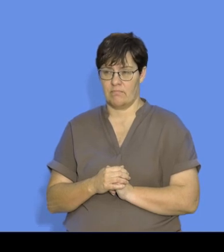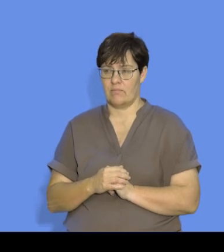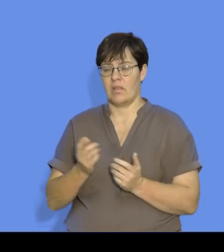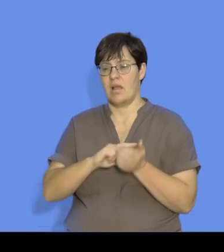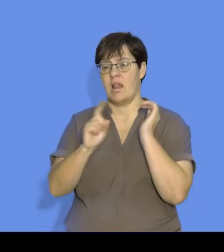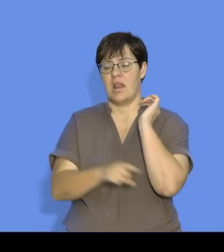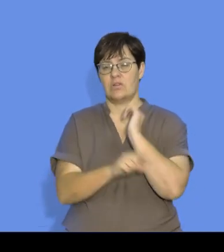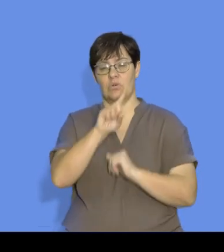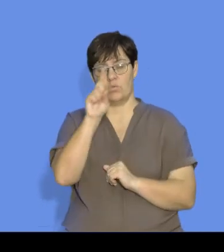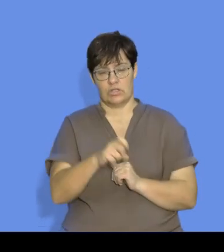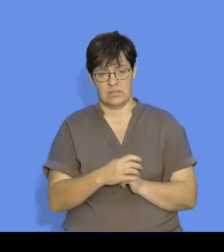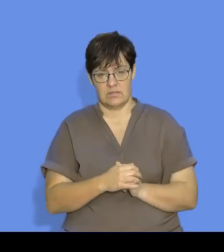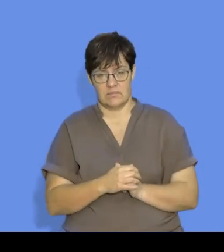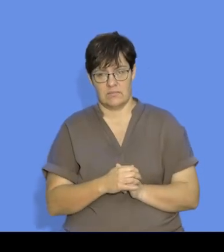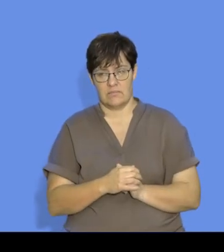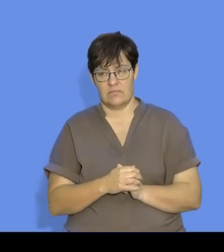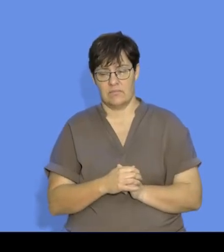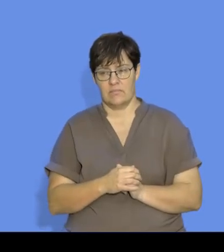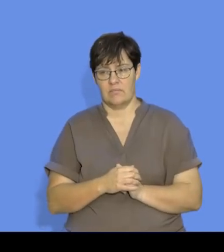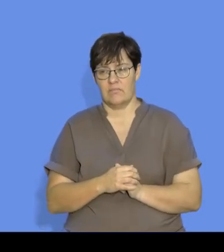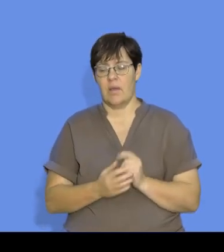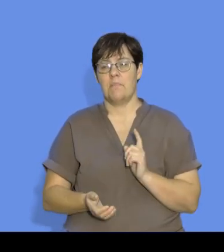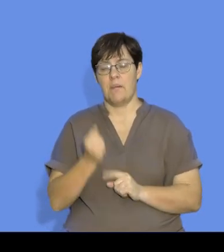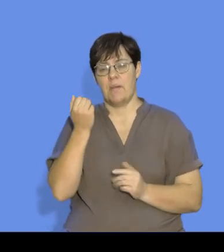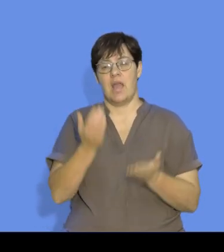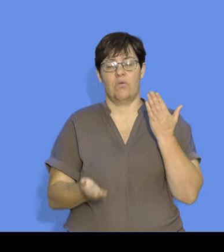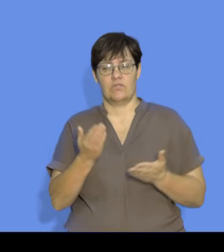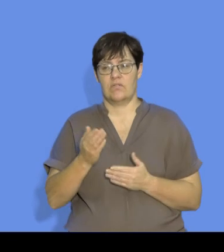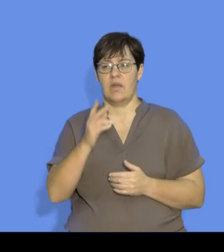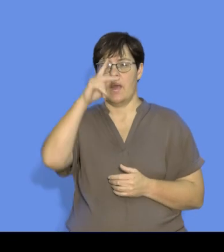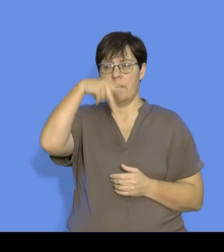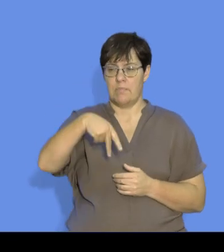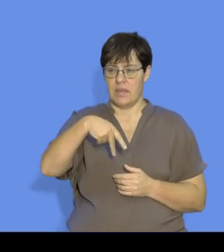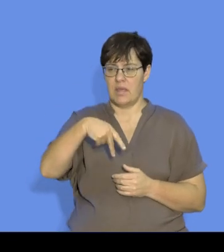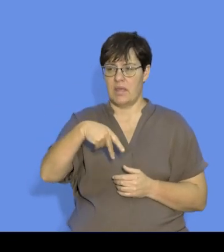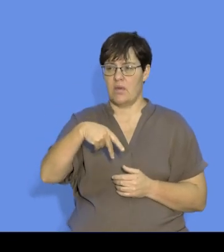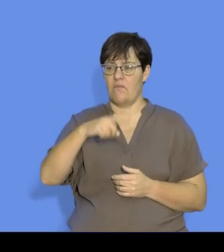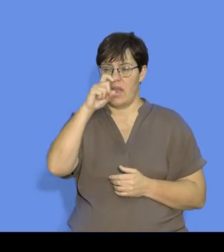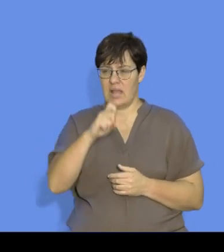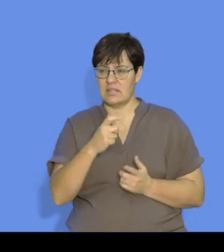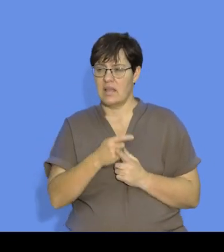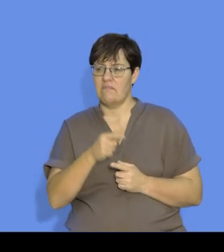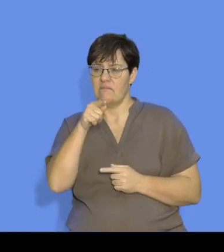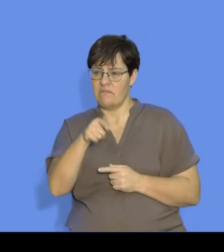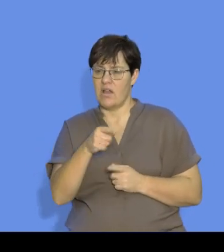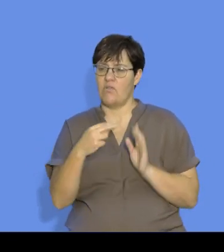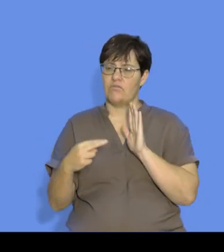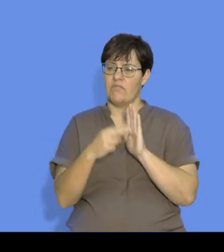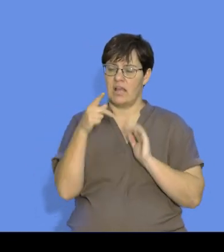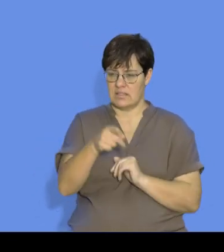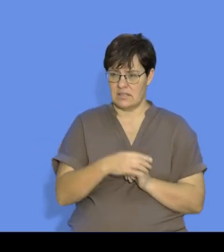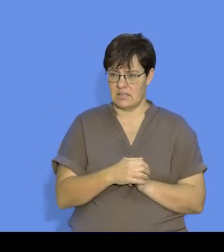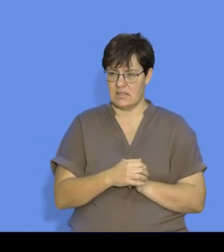And then just the last question will be determine the equation of p of x if p of x is formed